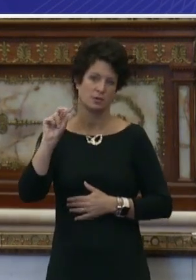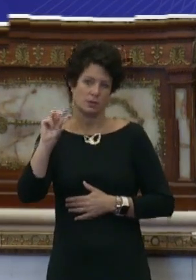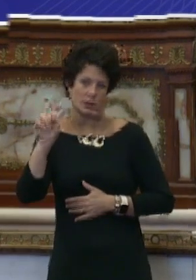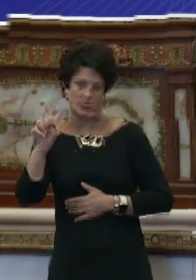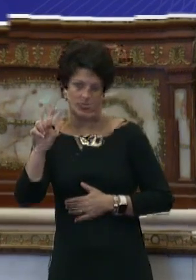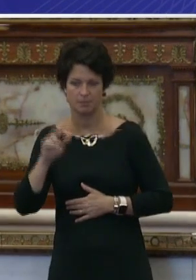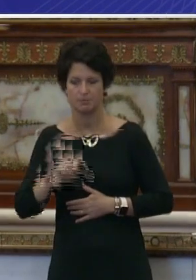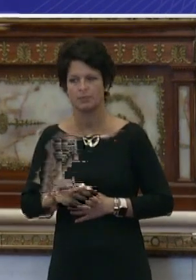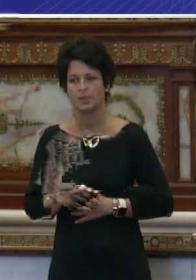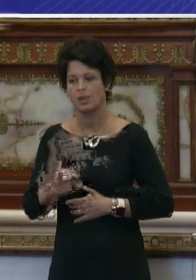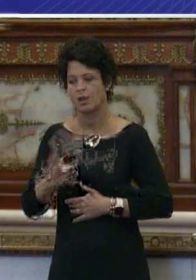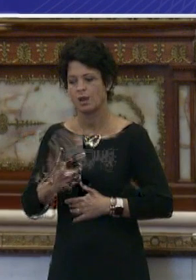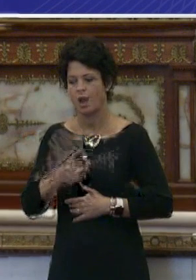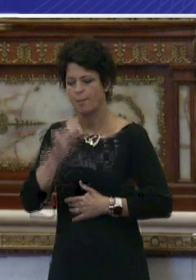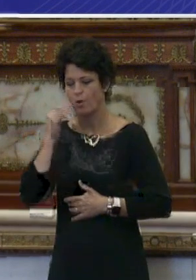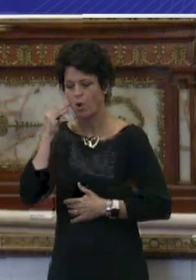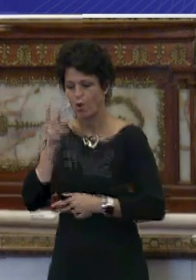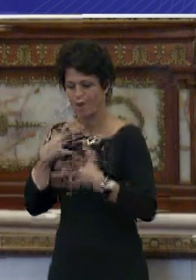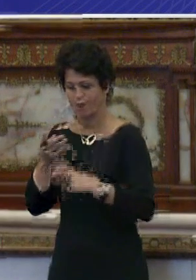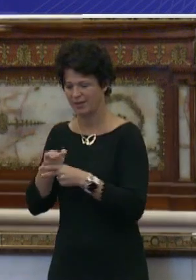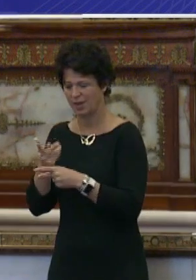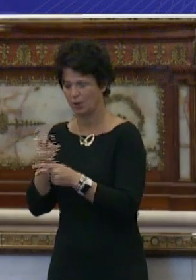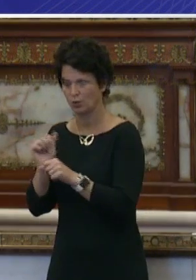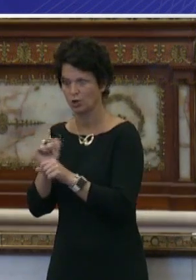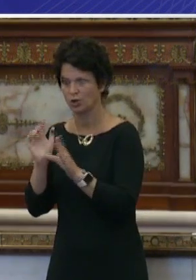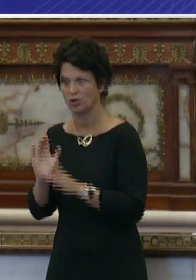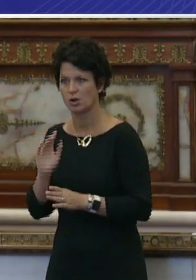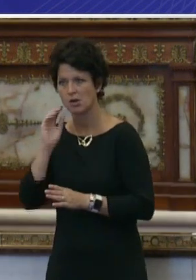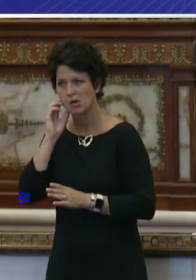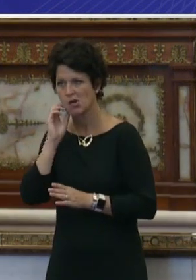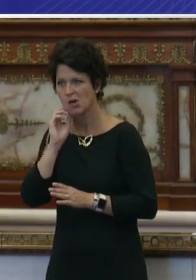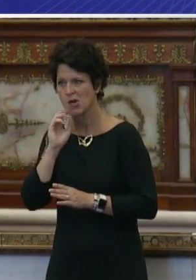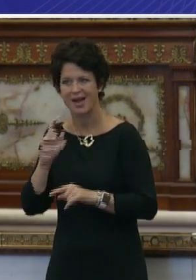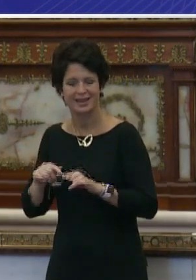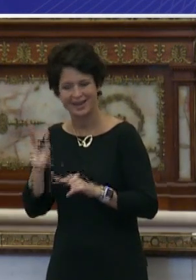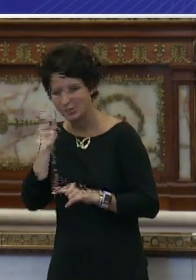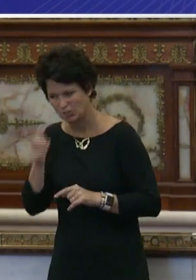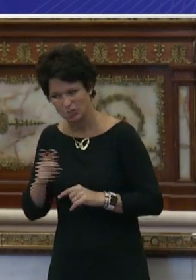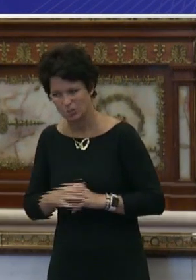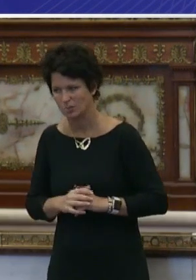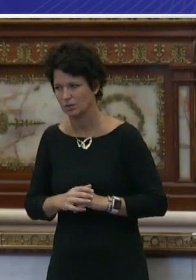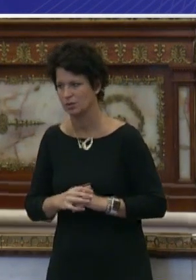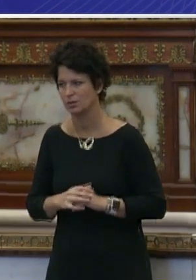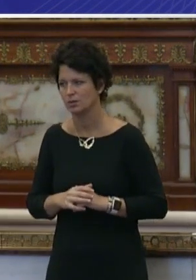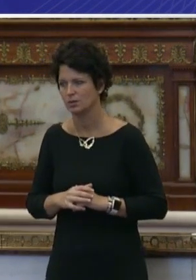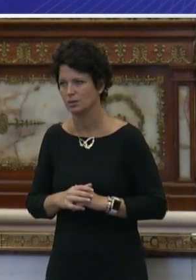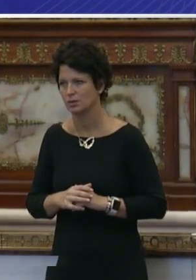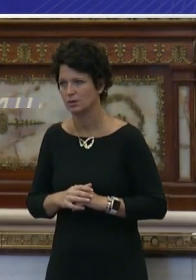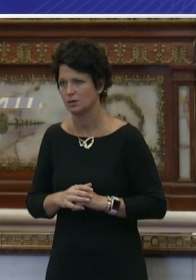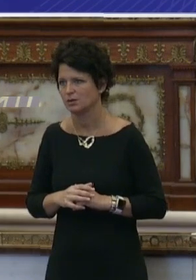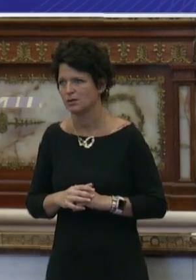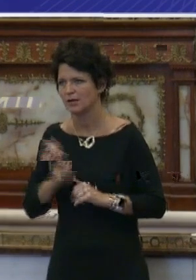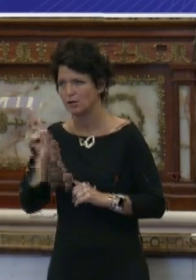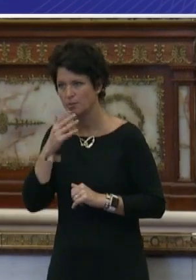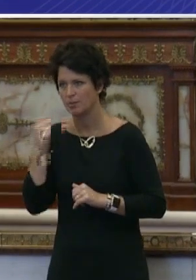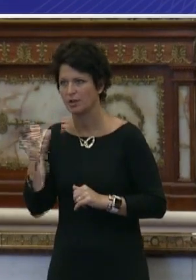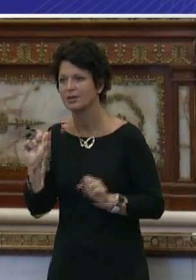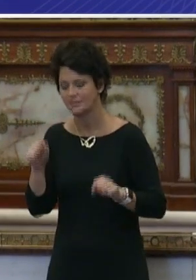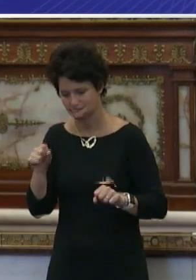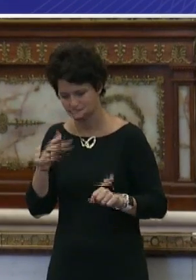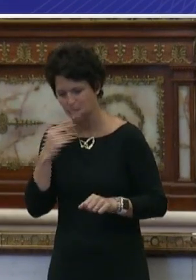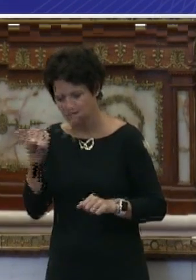200303. I'm a home health care worker. And I can barely hear you, Miss Sanders. Okay, can you hear me a little better now? It's much